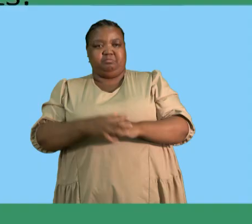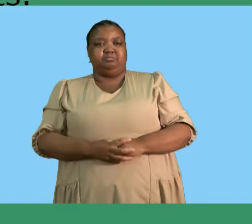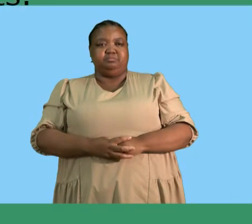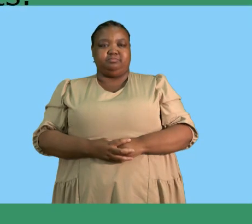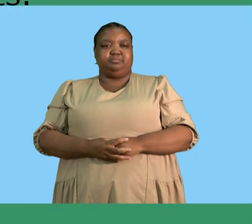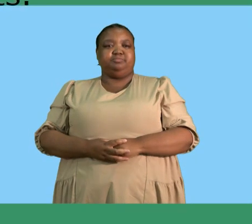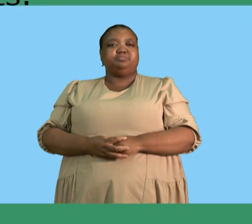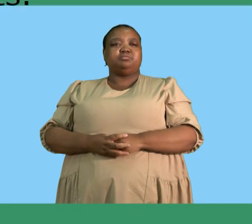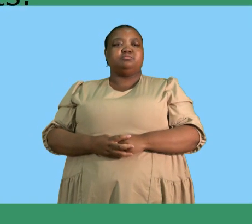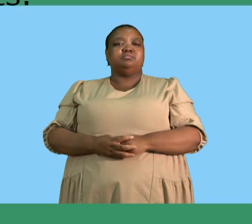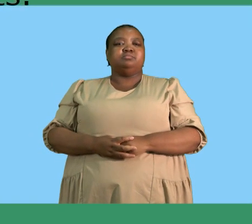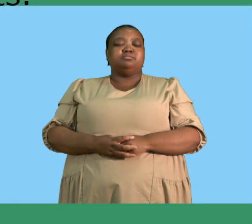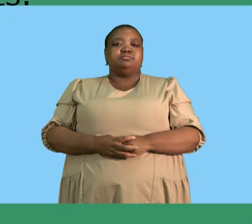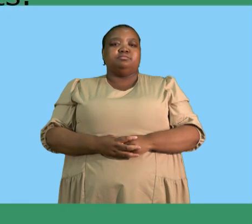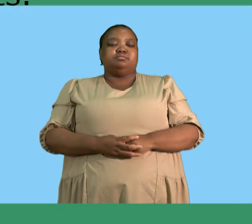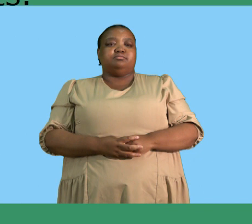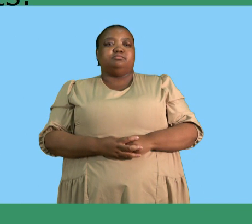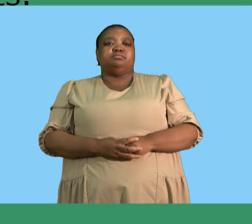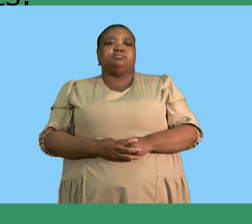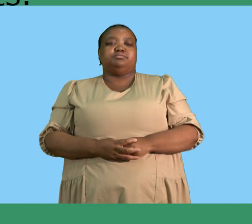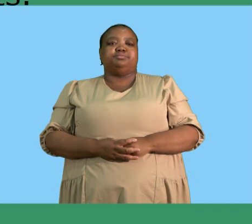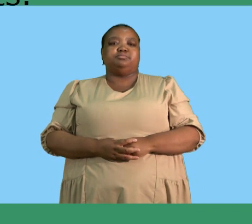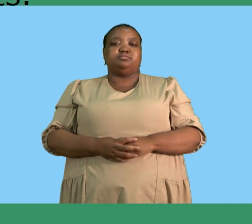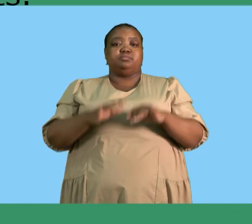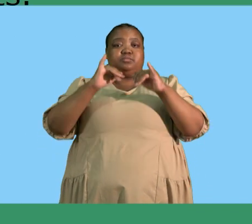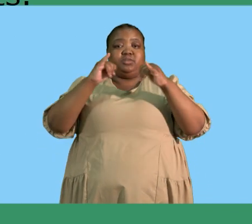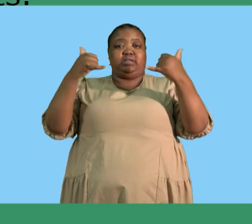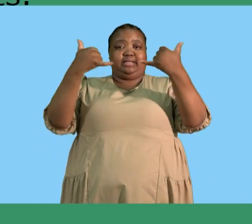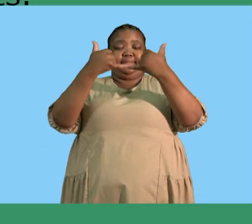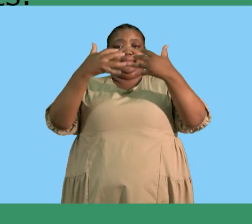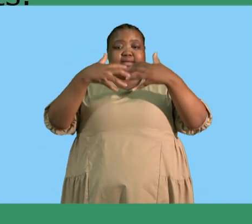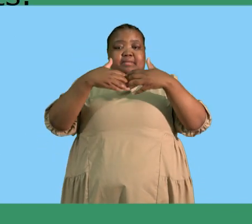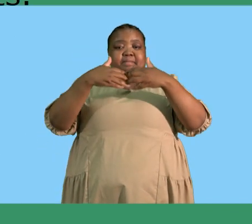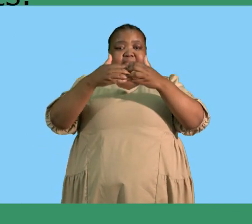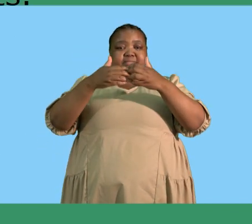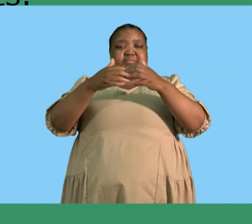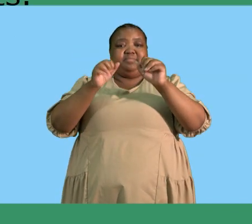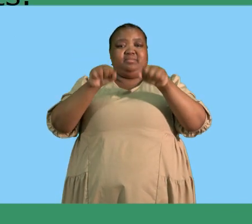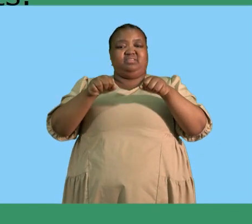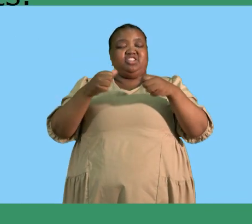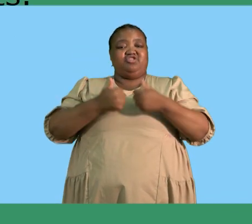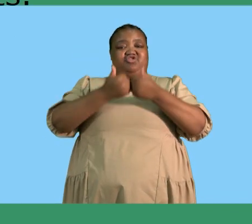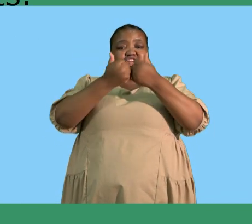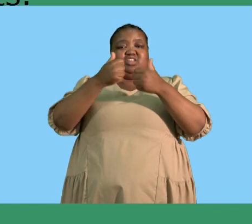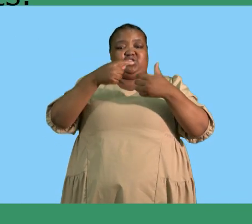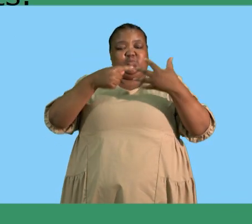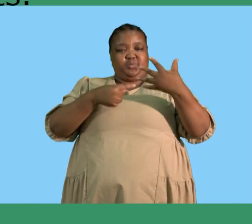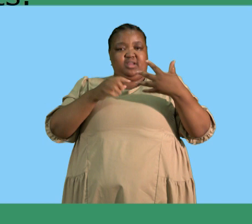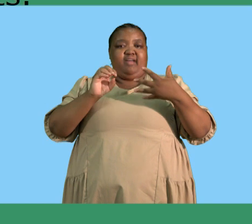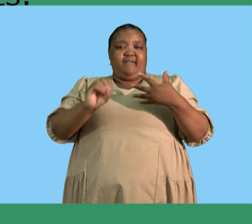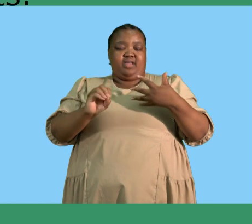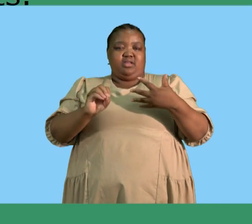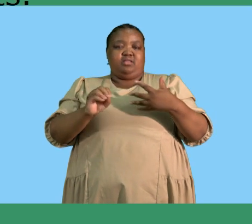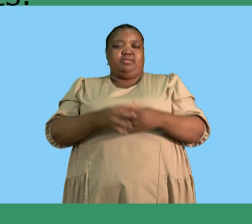Then also it will tell you there that when you are forming a company, you are going to have certain